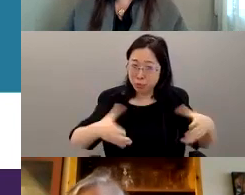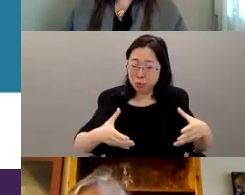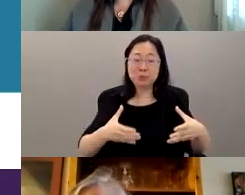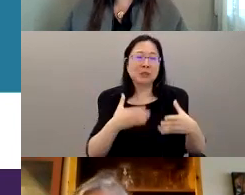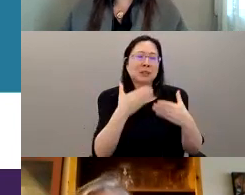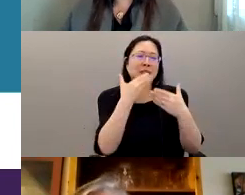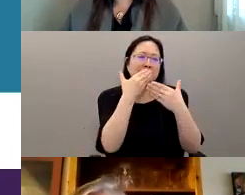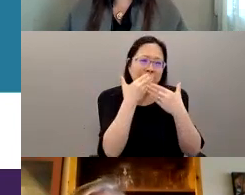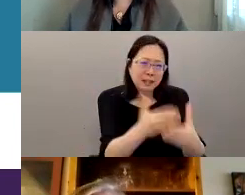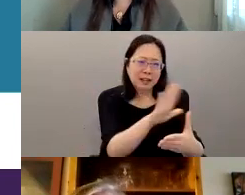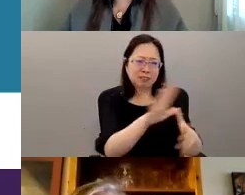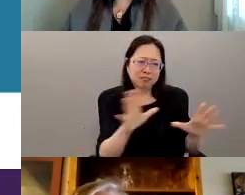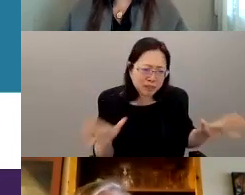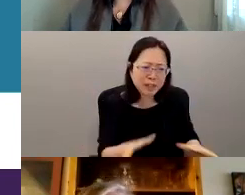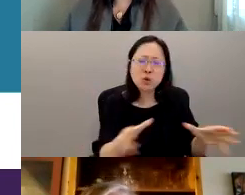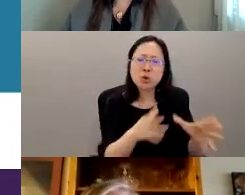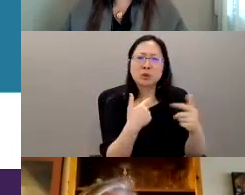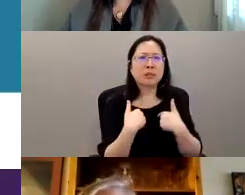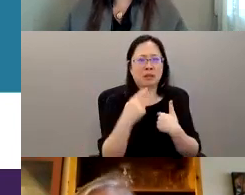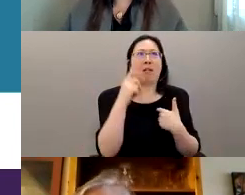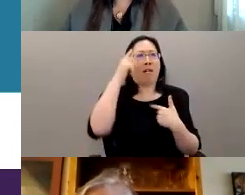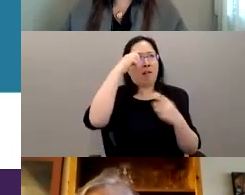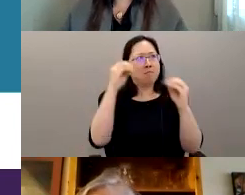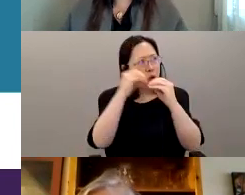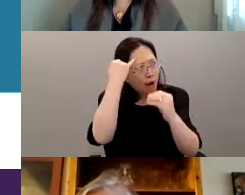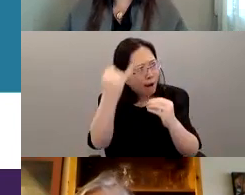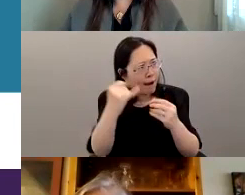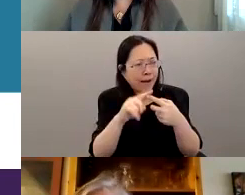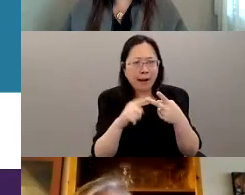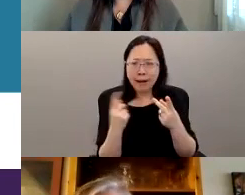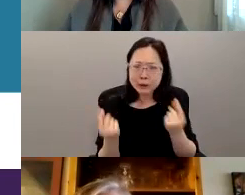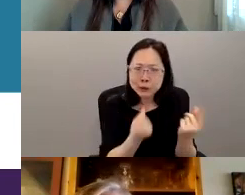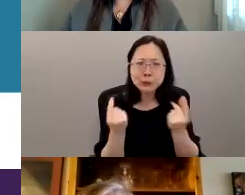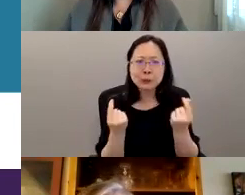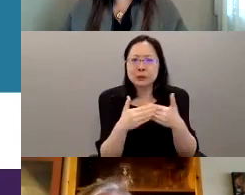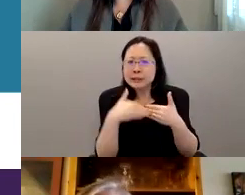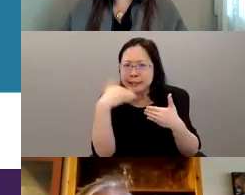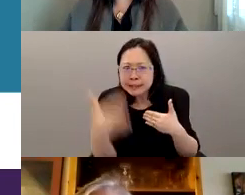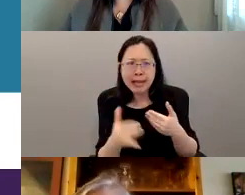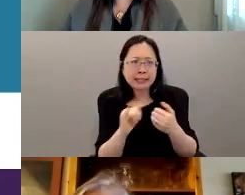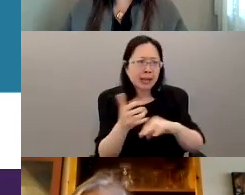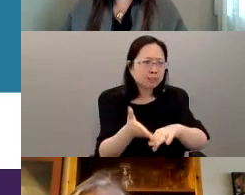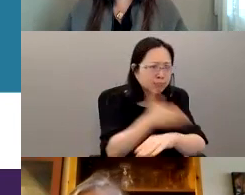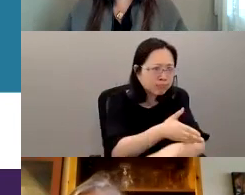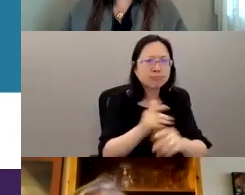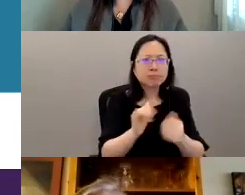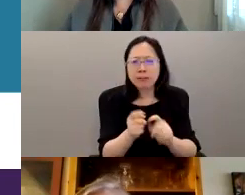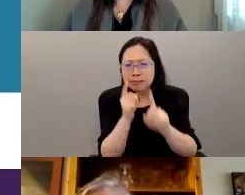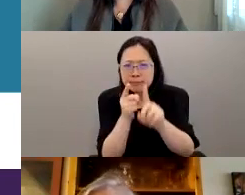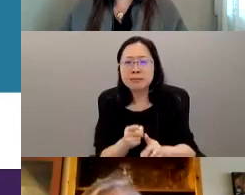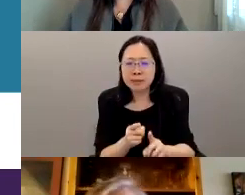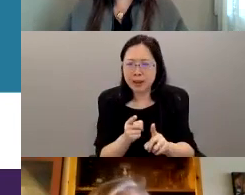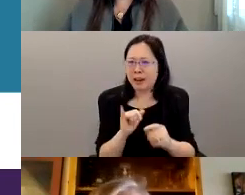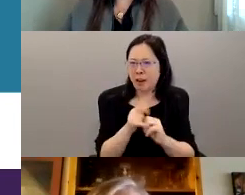keep coming up with more ideas and thinking about what we can do next, and hopefully taking it to the